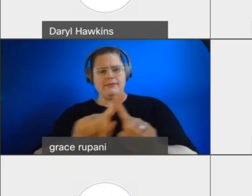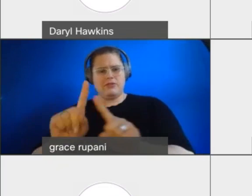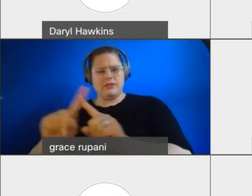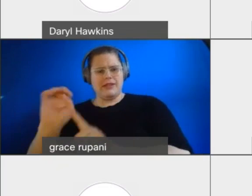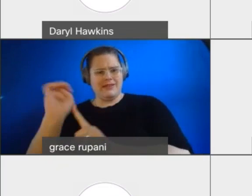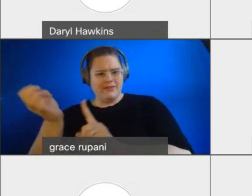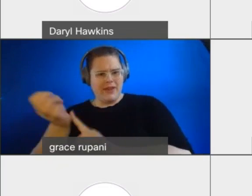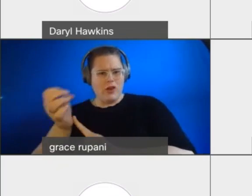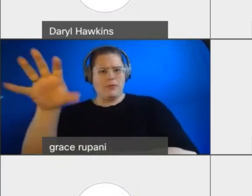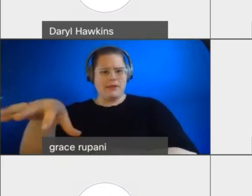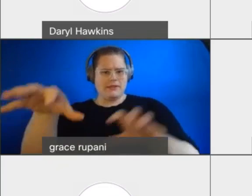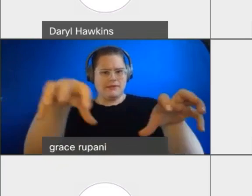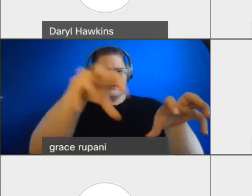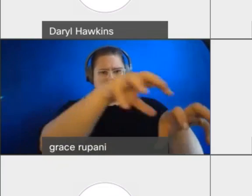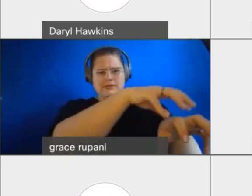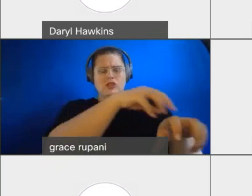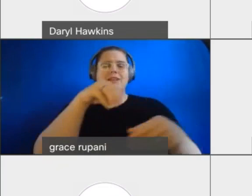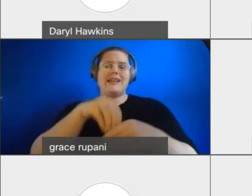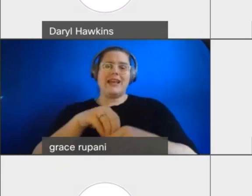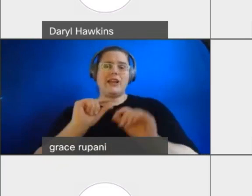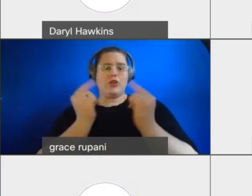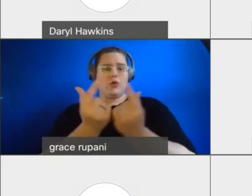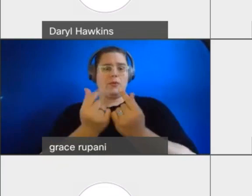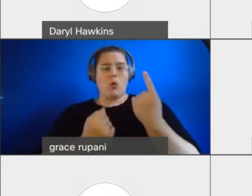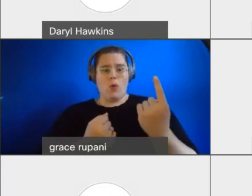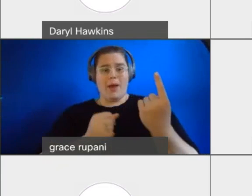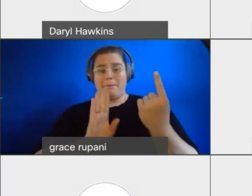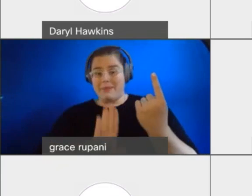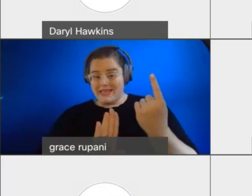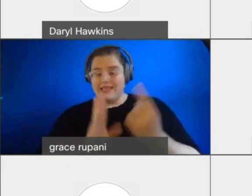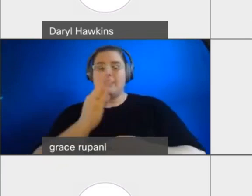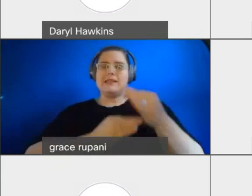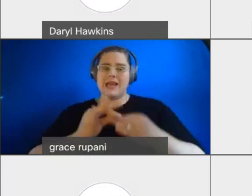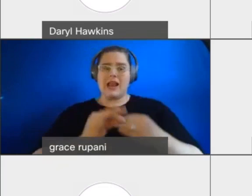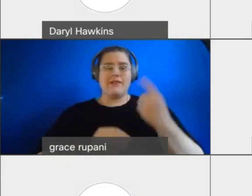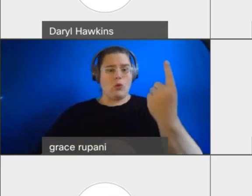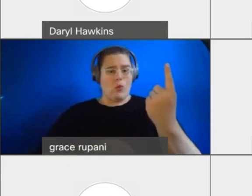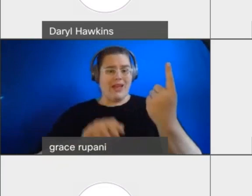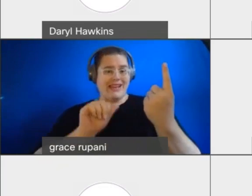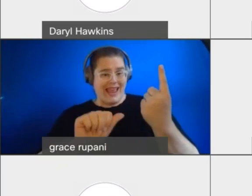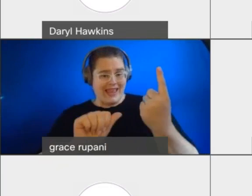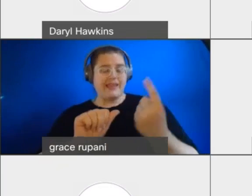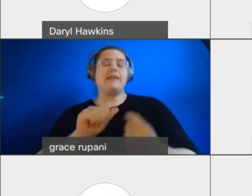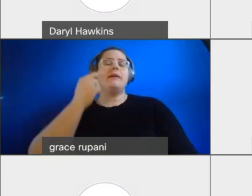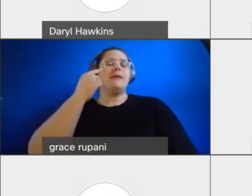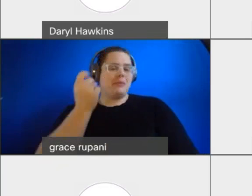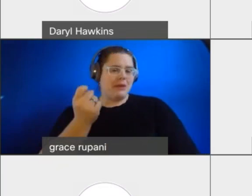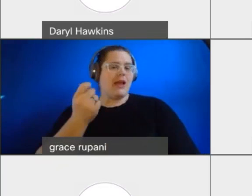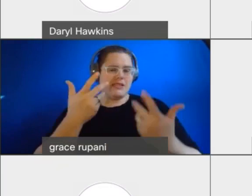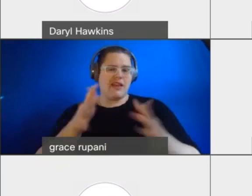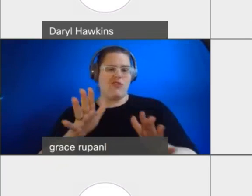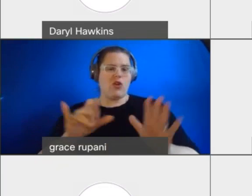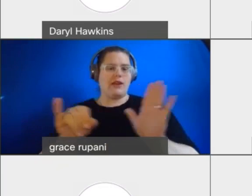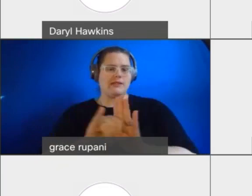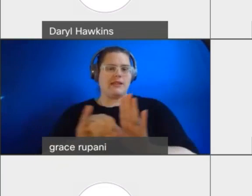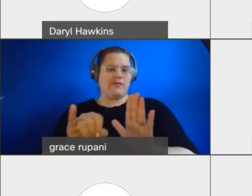are in group 1B as opposed to group 1A, it would be that they have identified, that would be identified